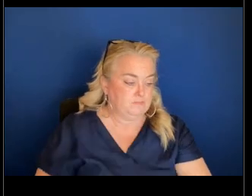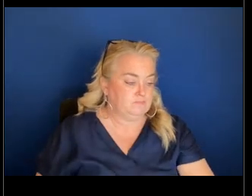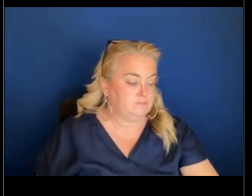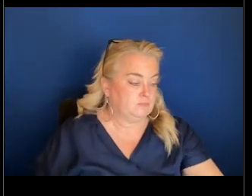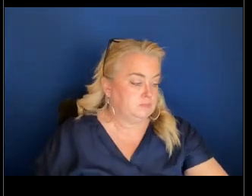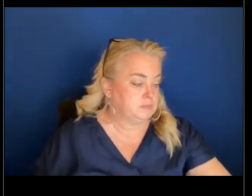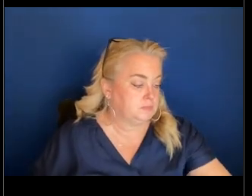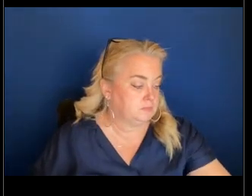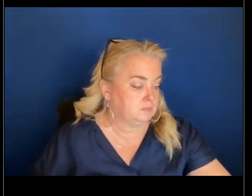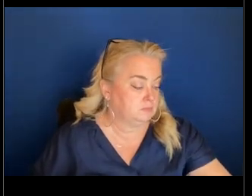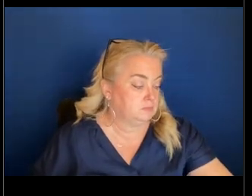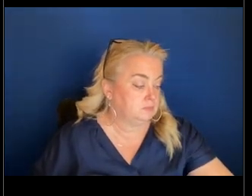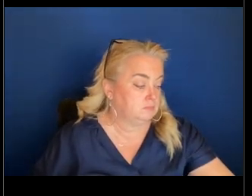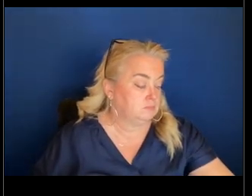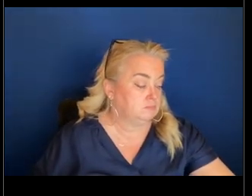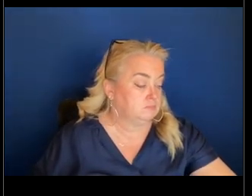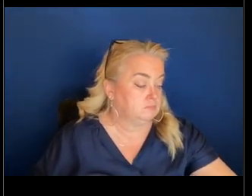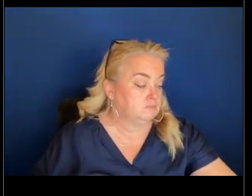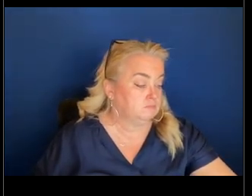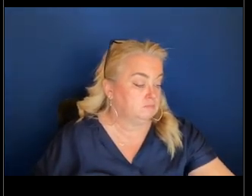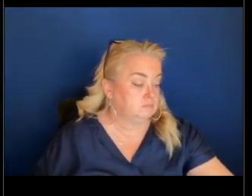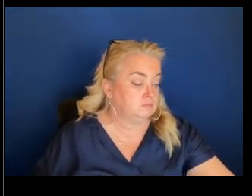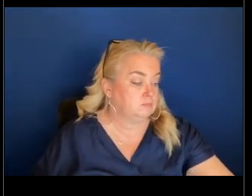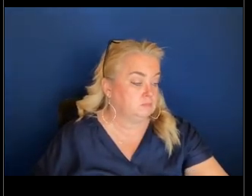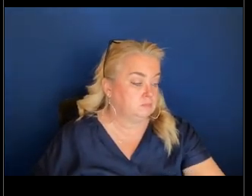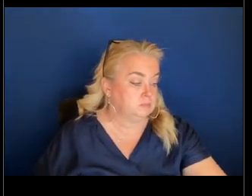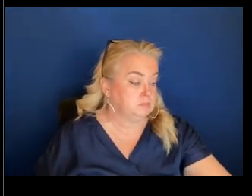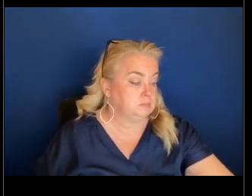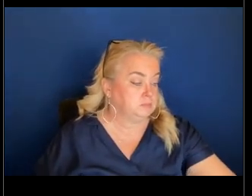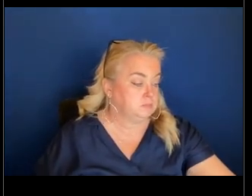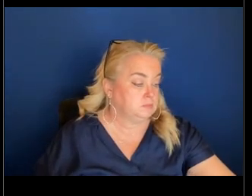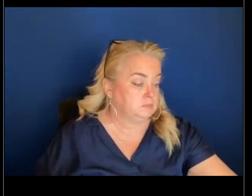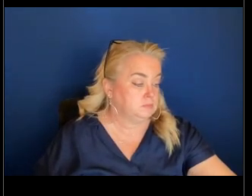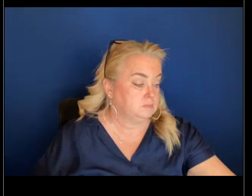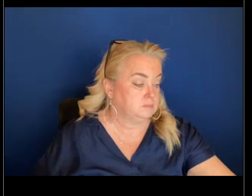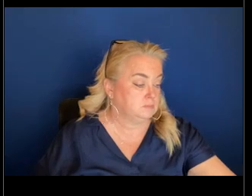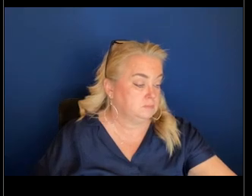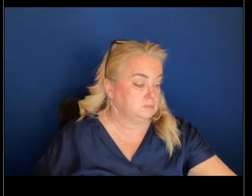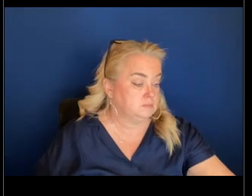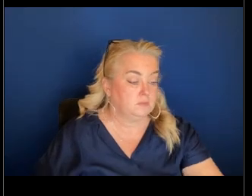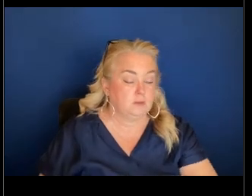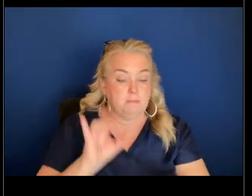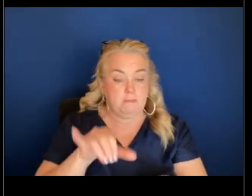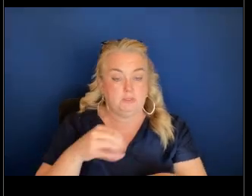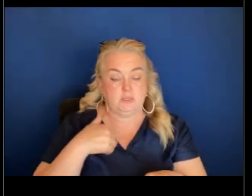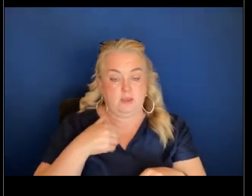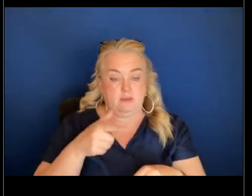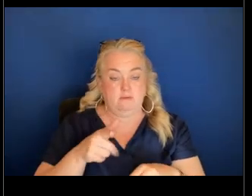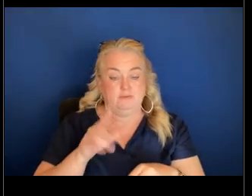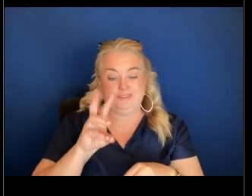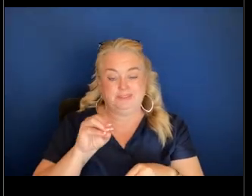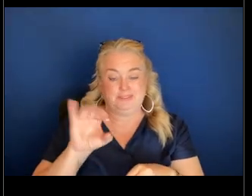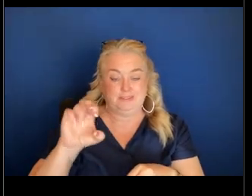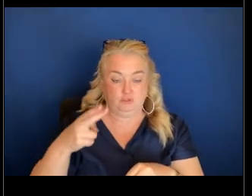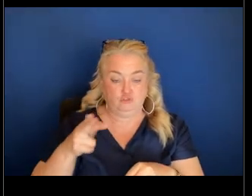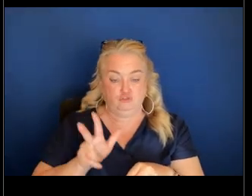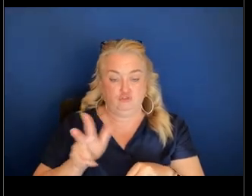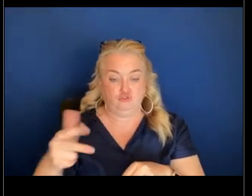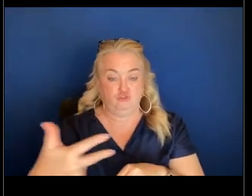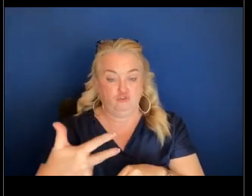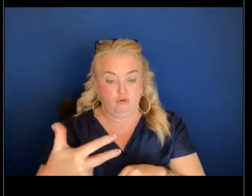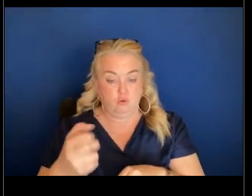Within U-shaped kitchens, there must be a 60-inch turning space or a T-type